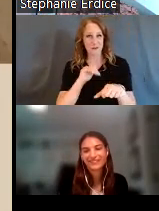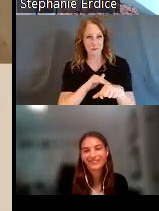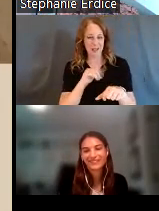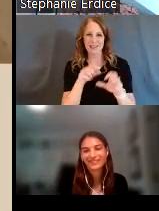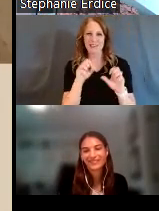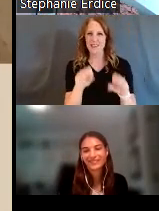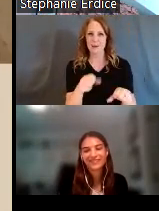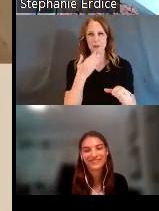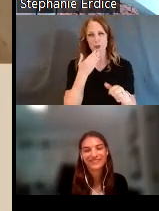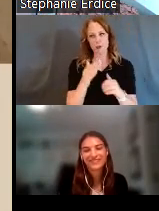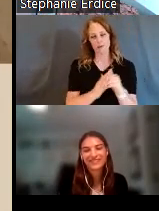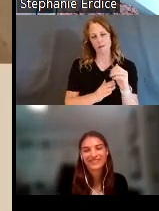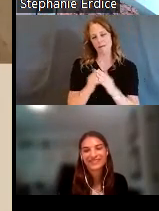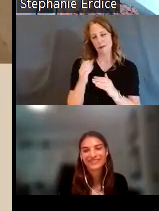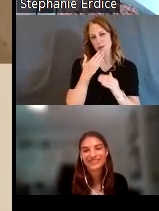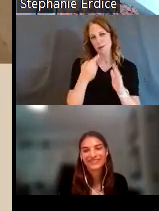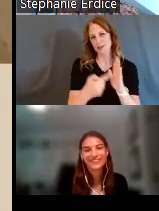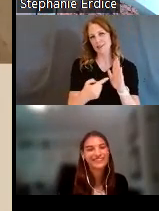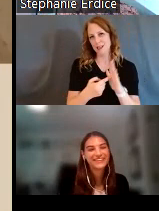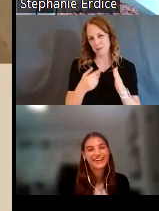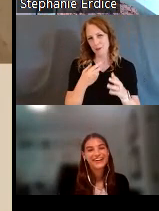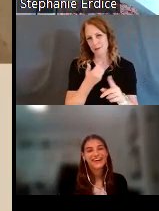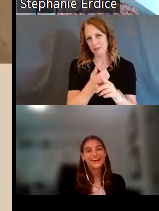provide some great comfort and some great examples of self-care.